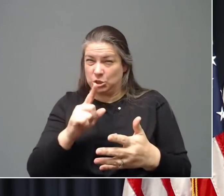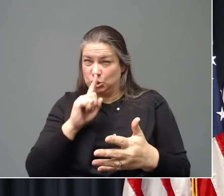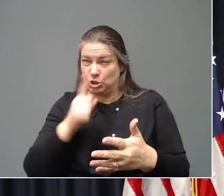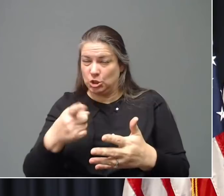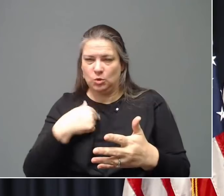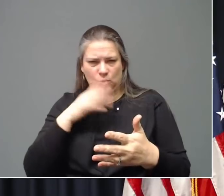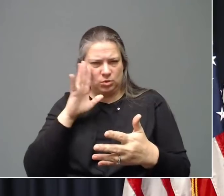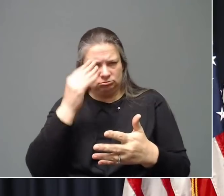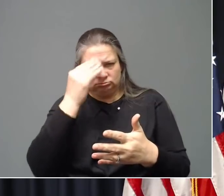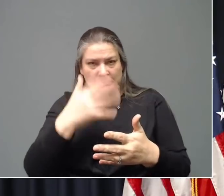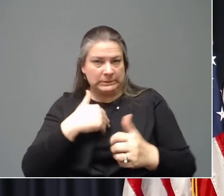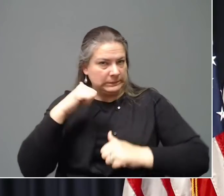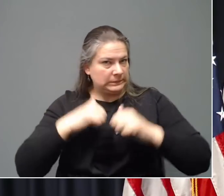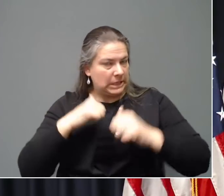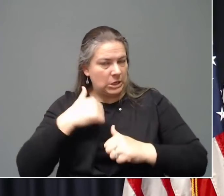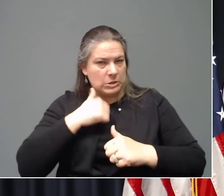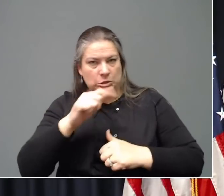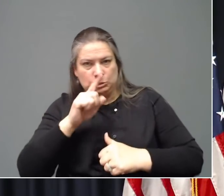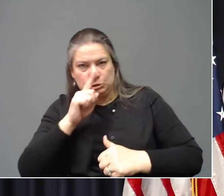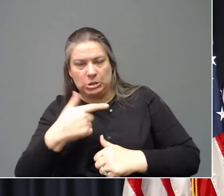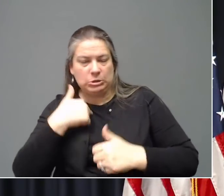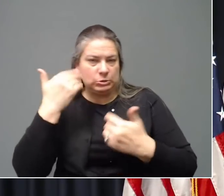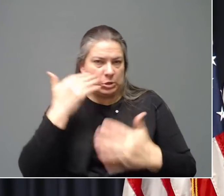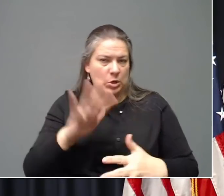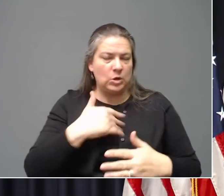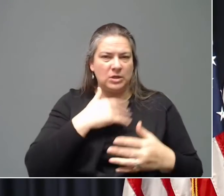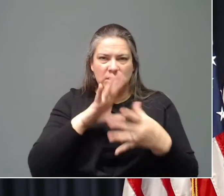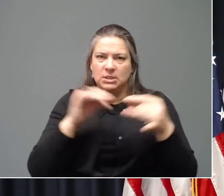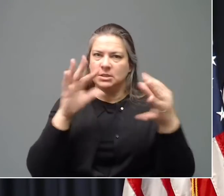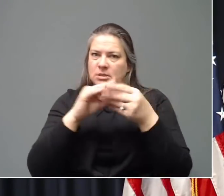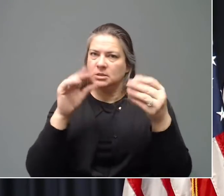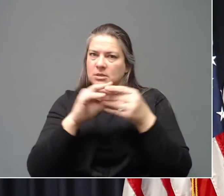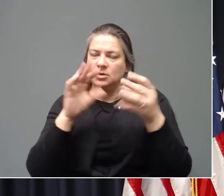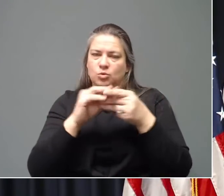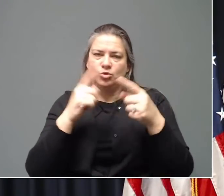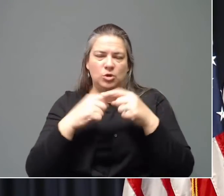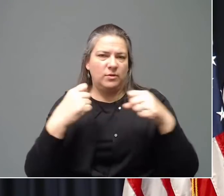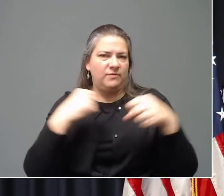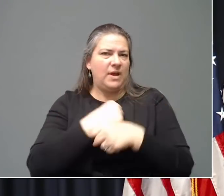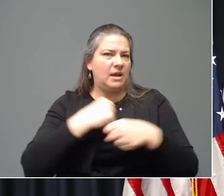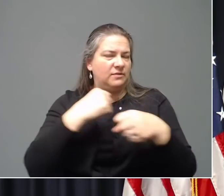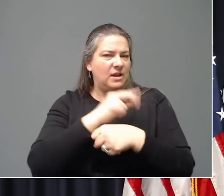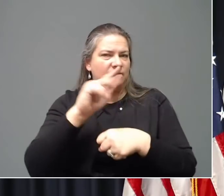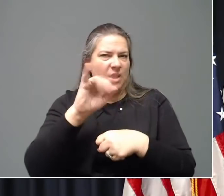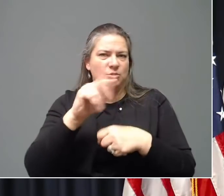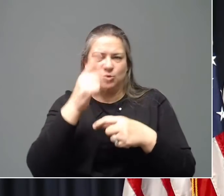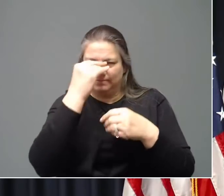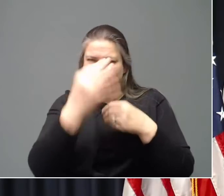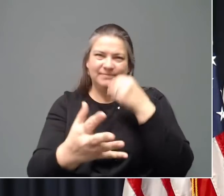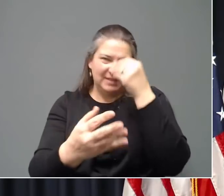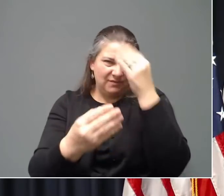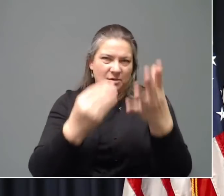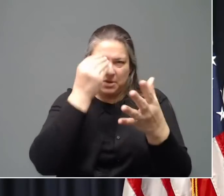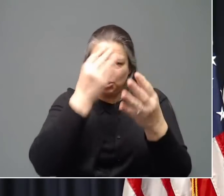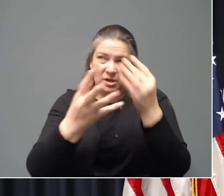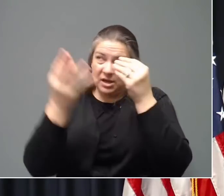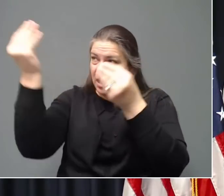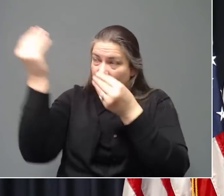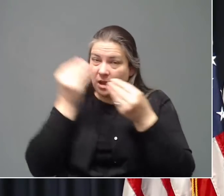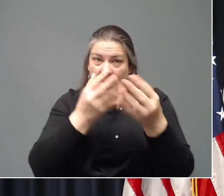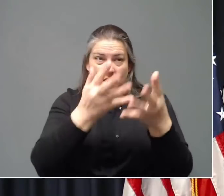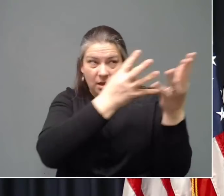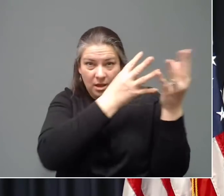how quickly things can move in fighting this virus. But everybody, there should be